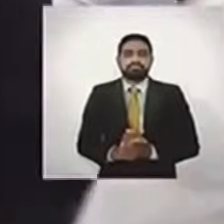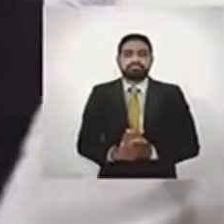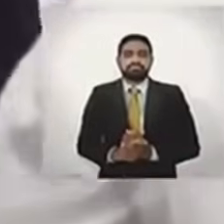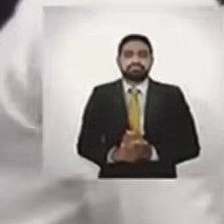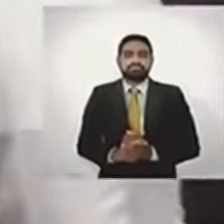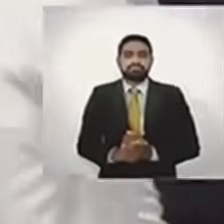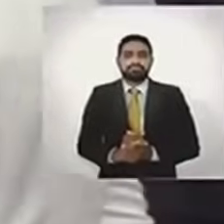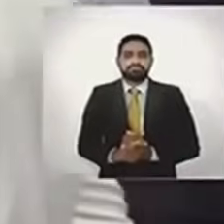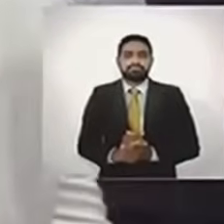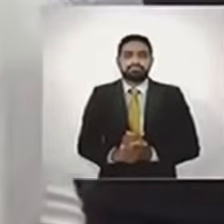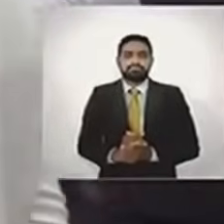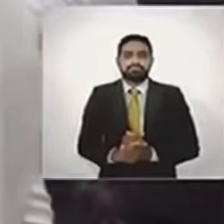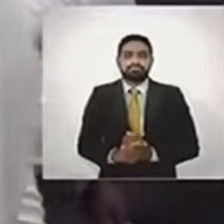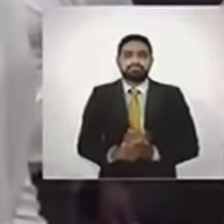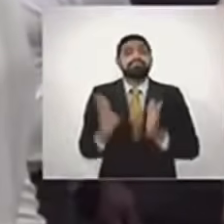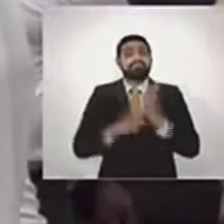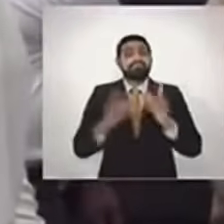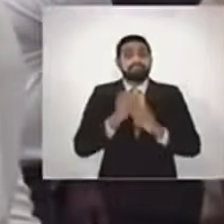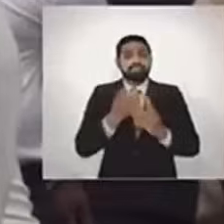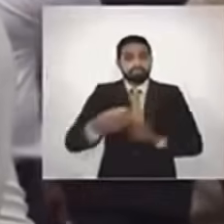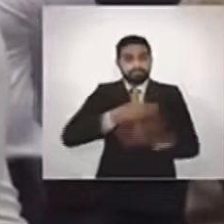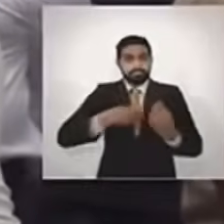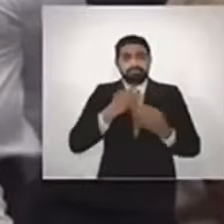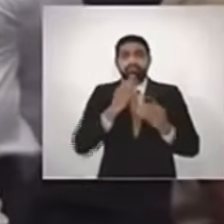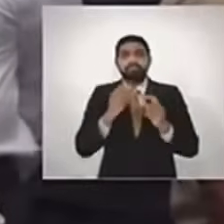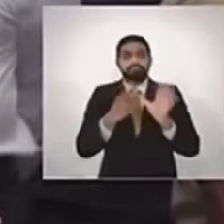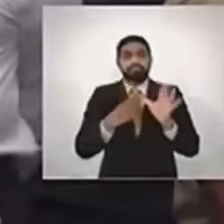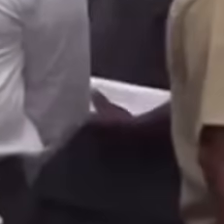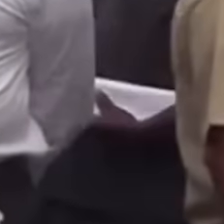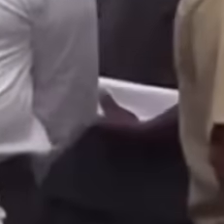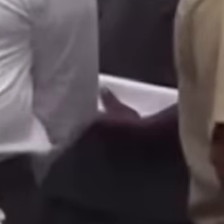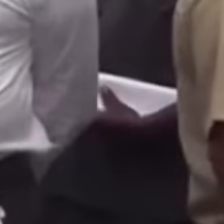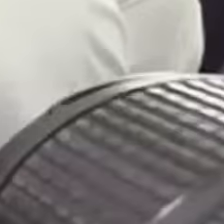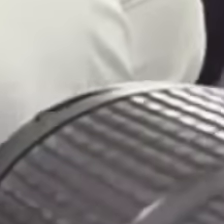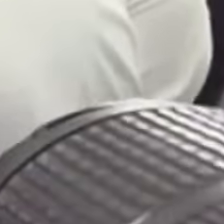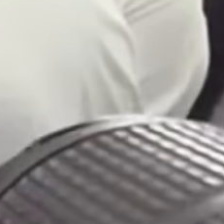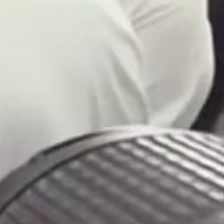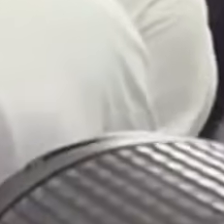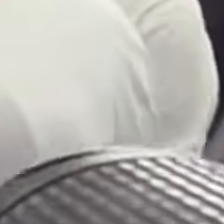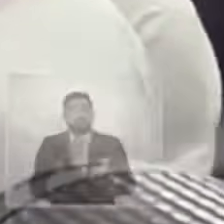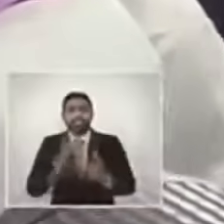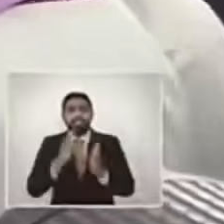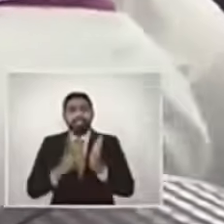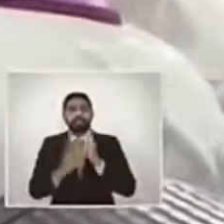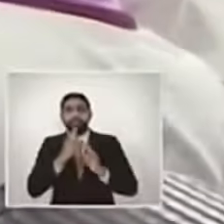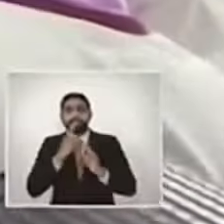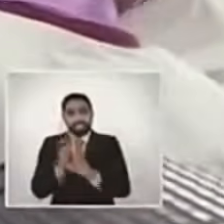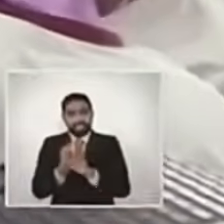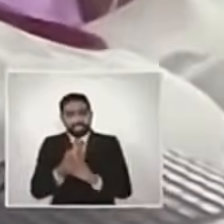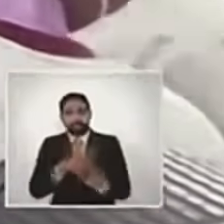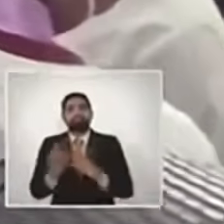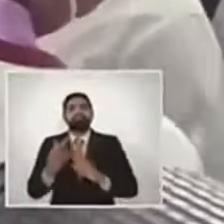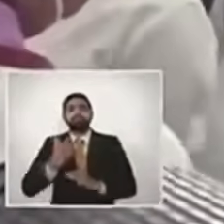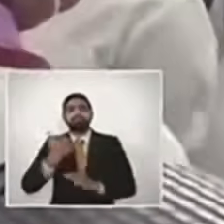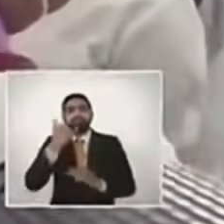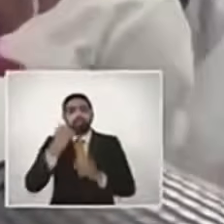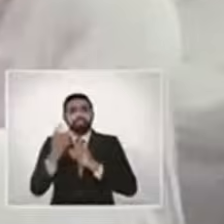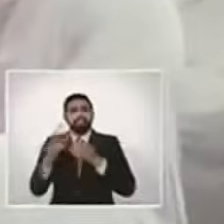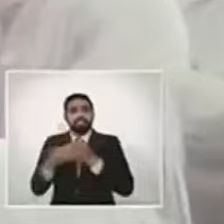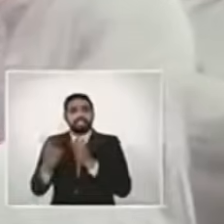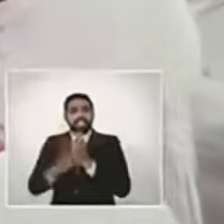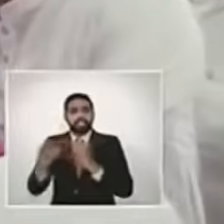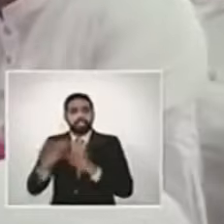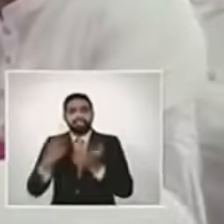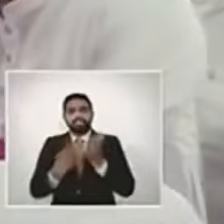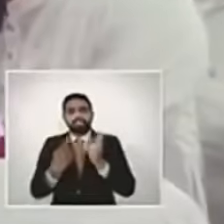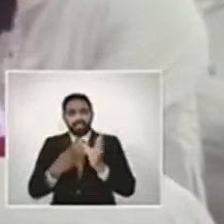Minister of Finance Basil Rajapaksa, Health Minister Keheliya Rambukwella and Samagi Janabalawegaya Parliamentarian Rajitha Senaratne were all